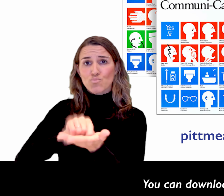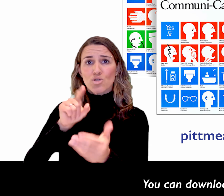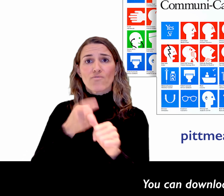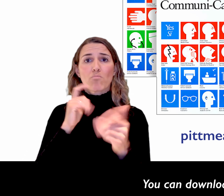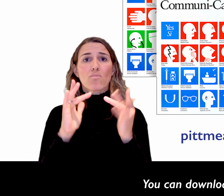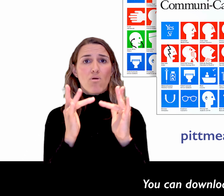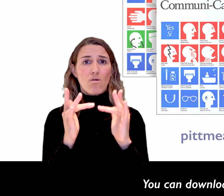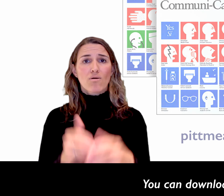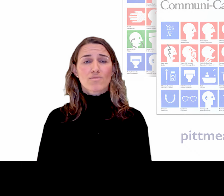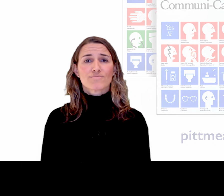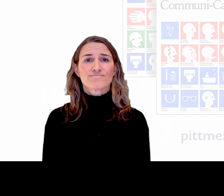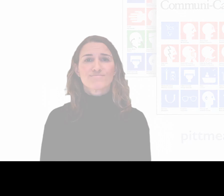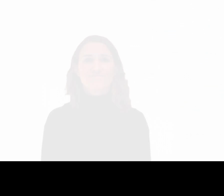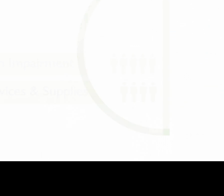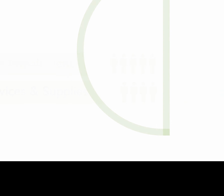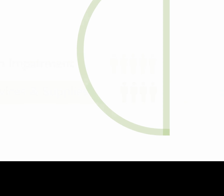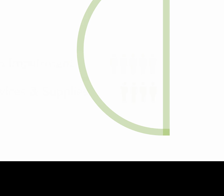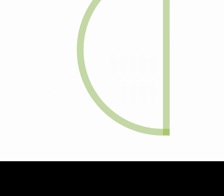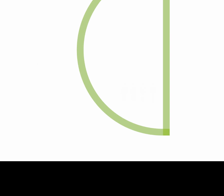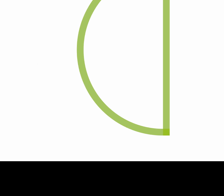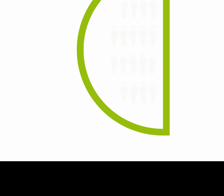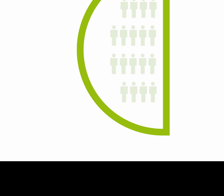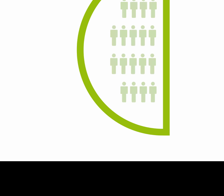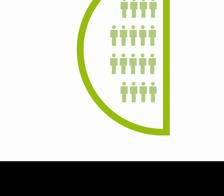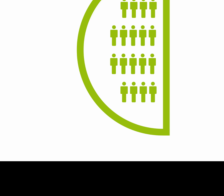and print it online.